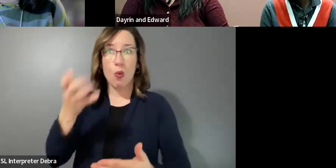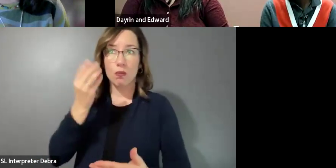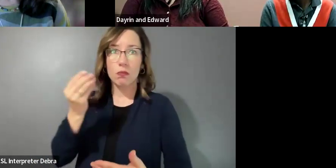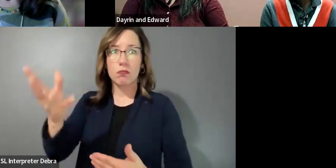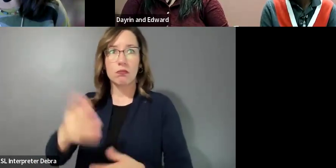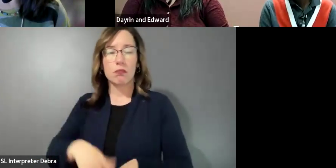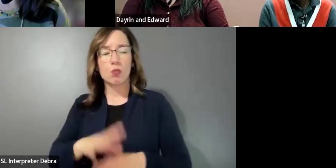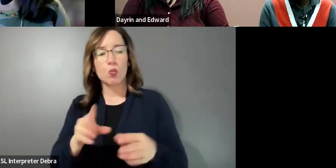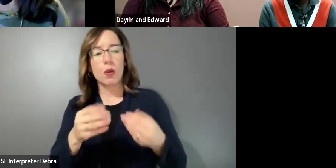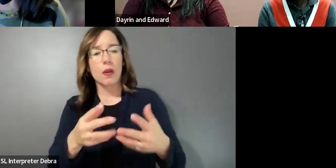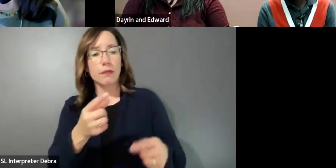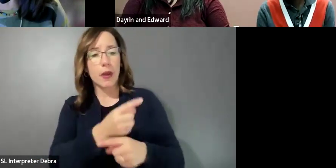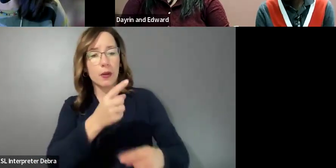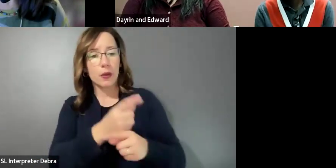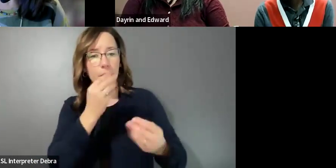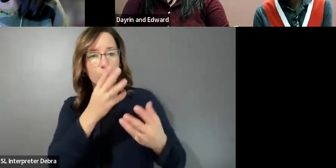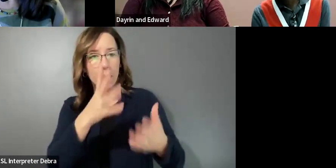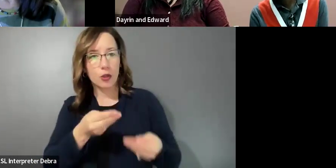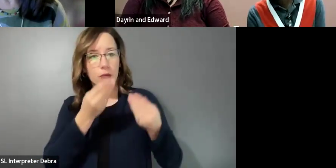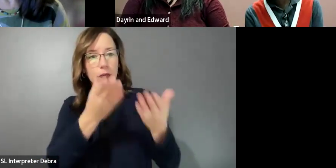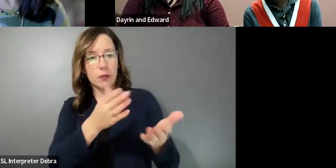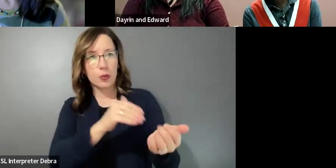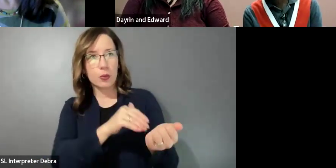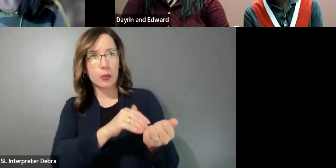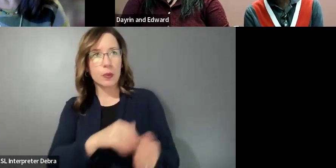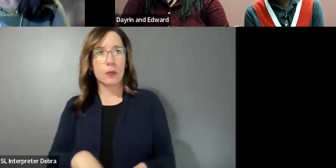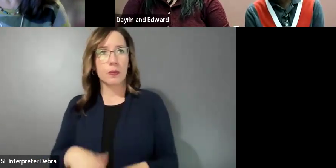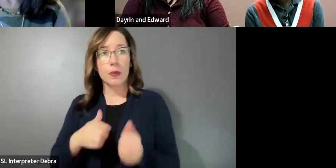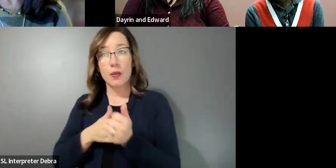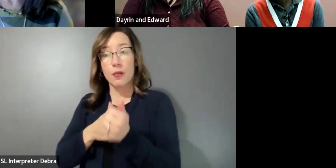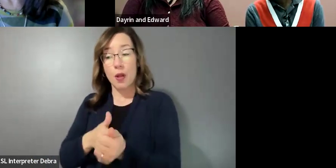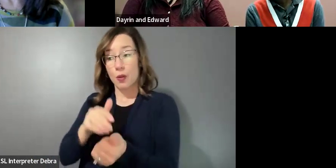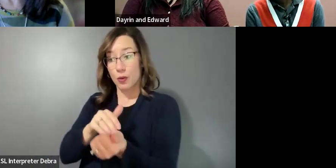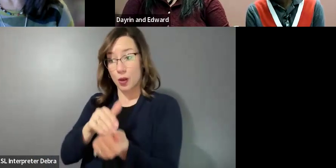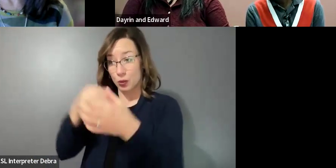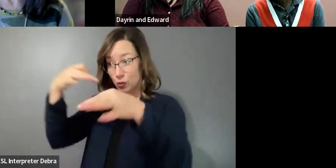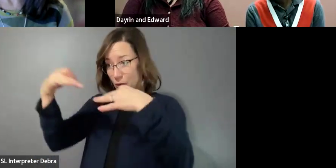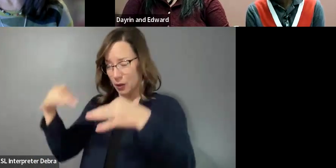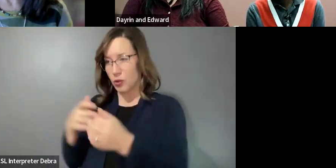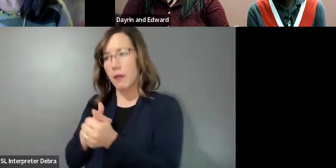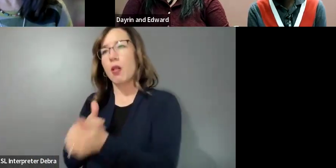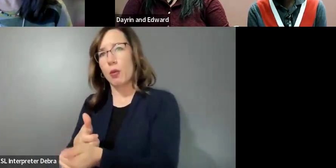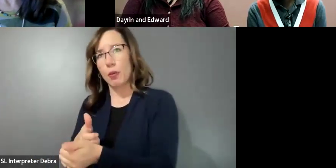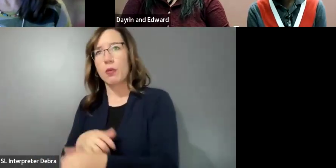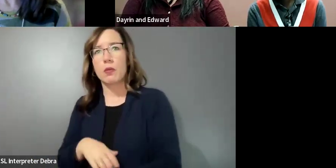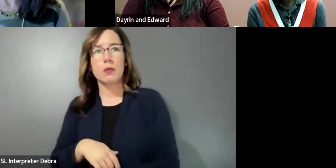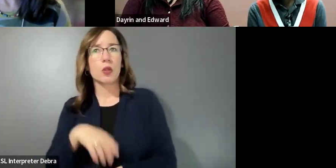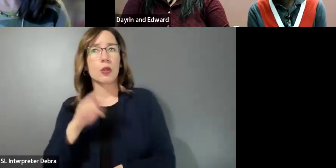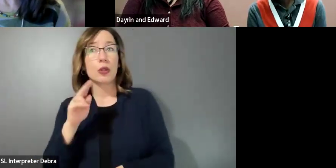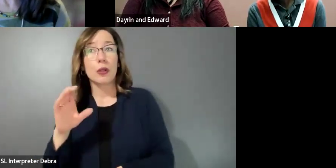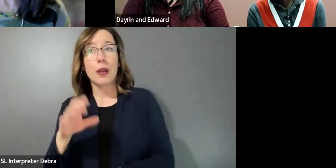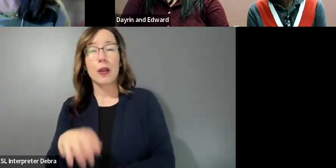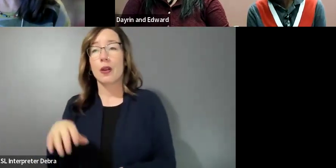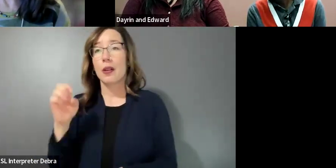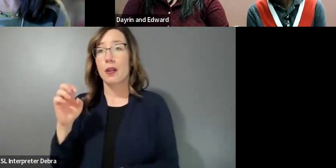Give accurate information to your doctor. Follow your doctor's directions. Use